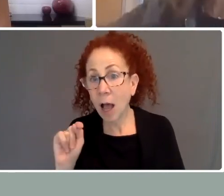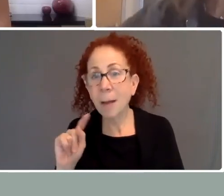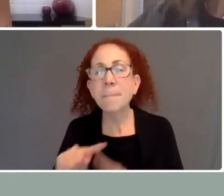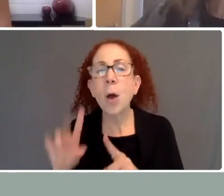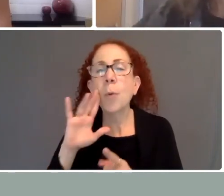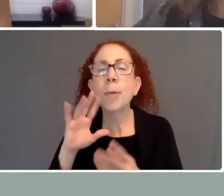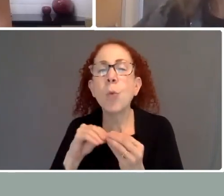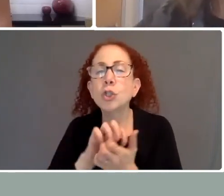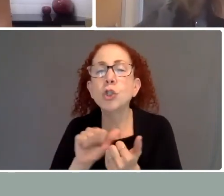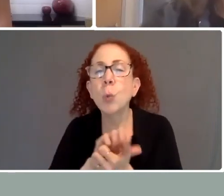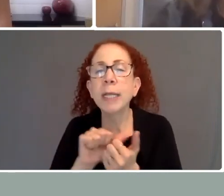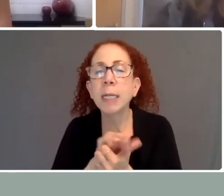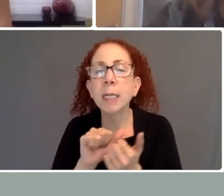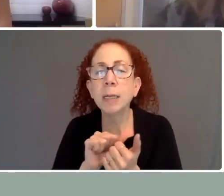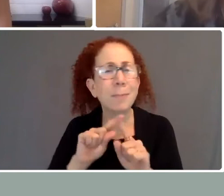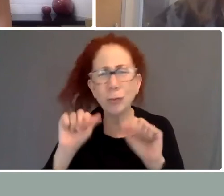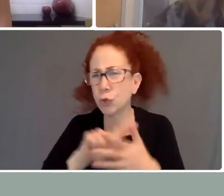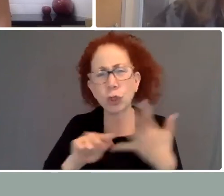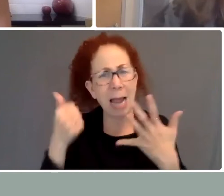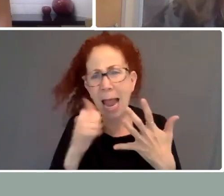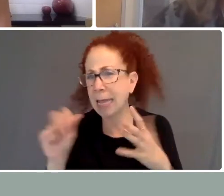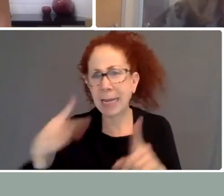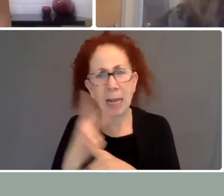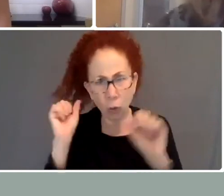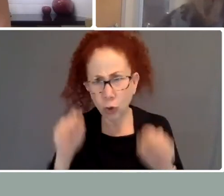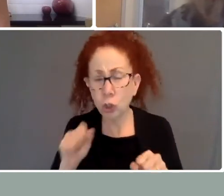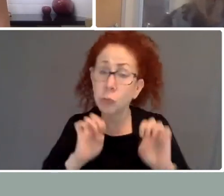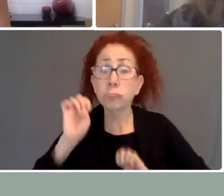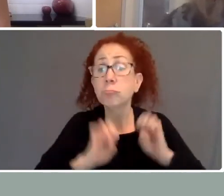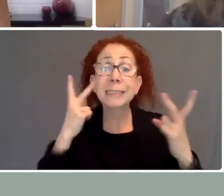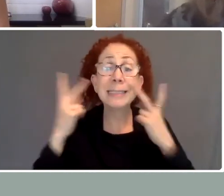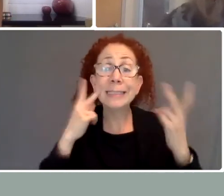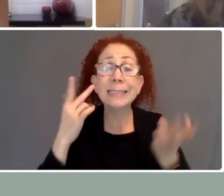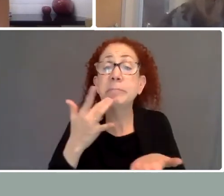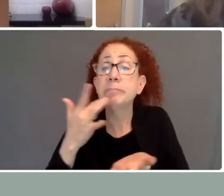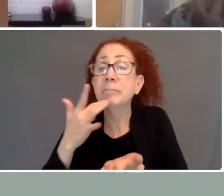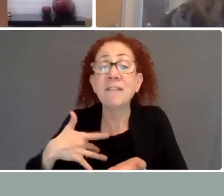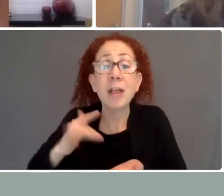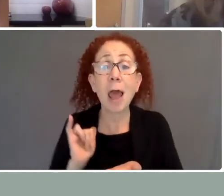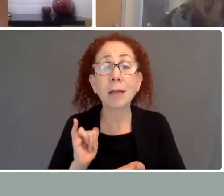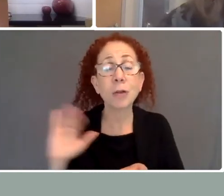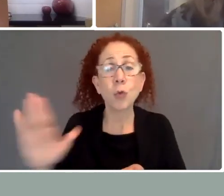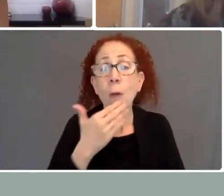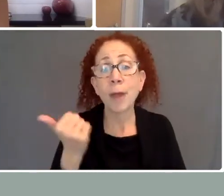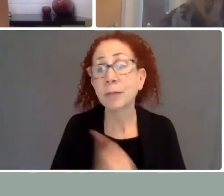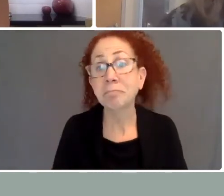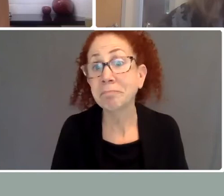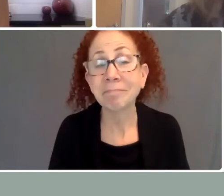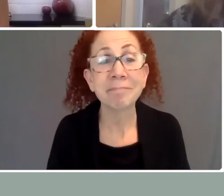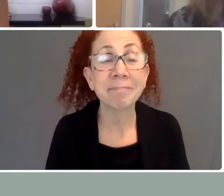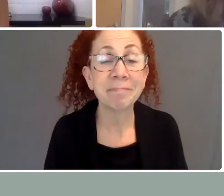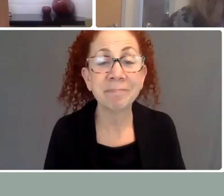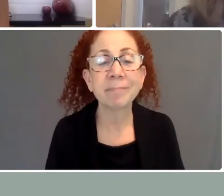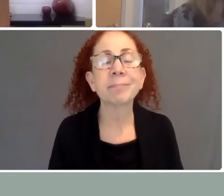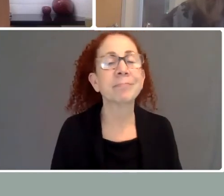chewier. You really could use any of them, and you can kind of experiment. It's more of a texture thing with which you prefer.